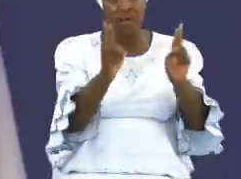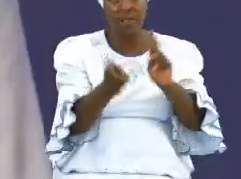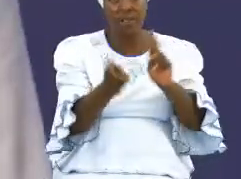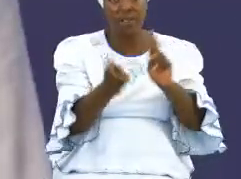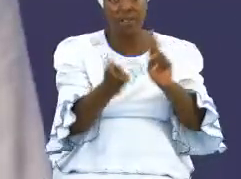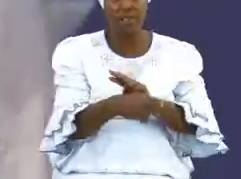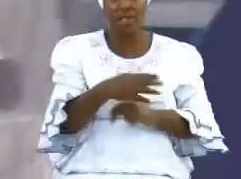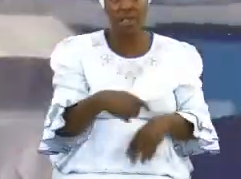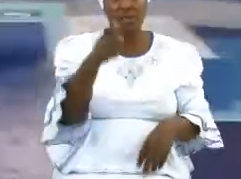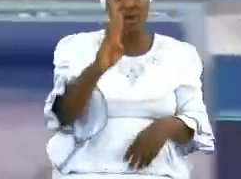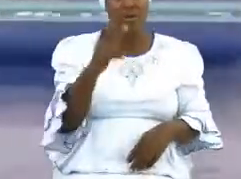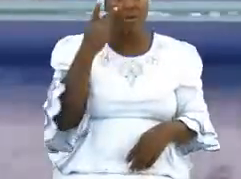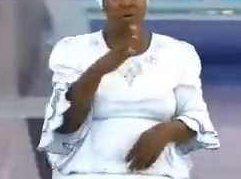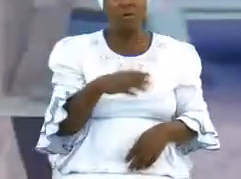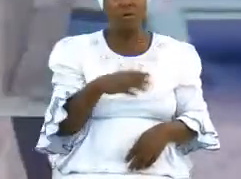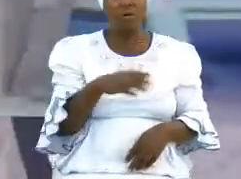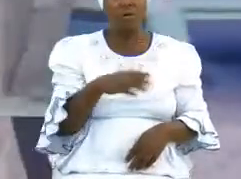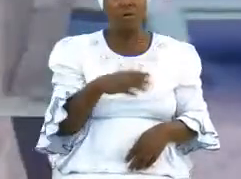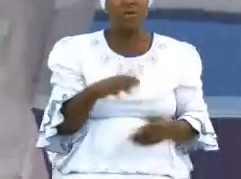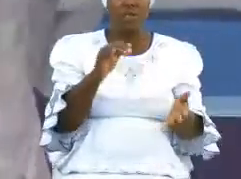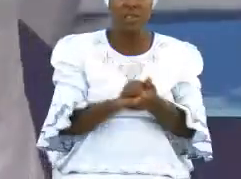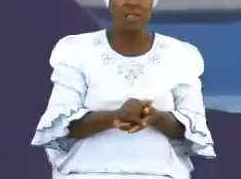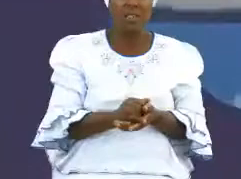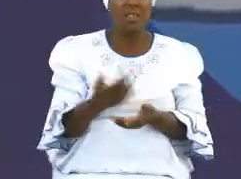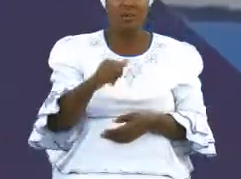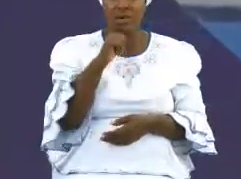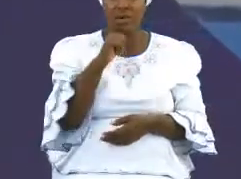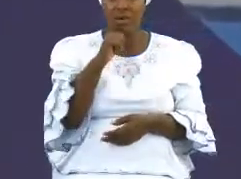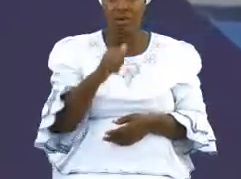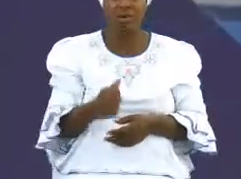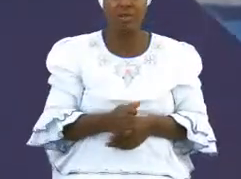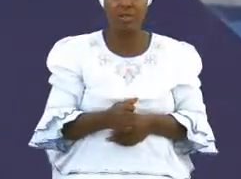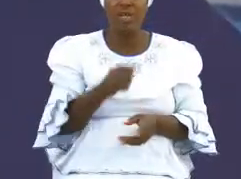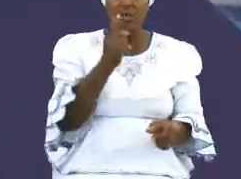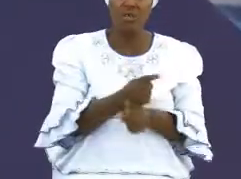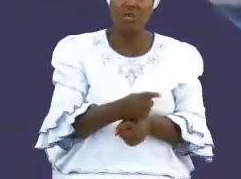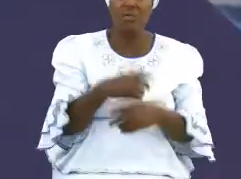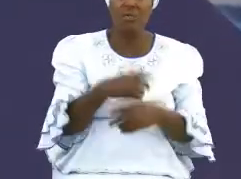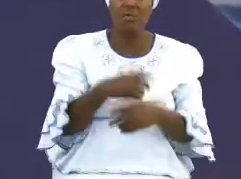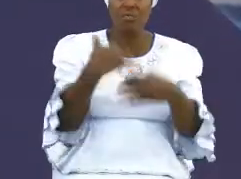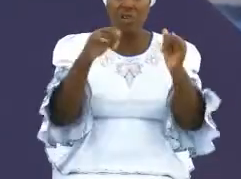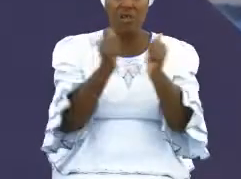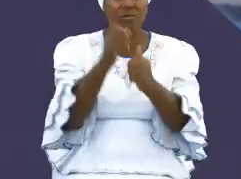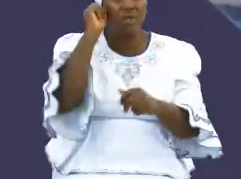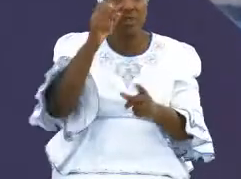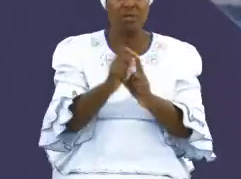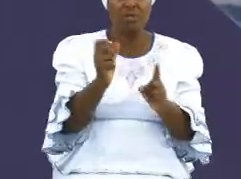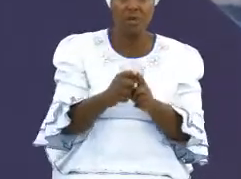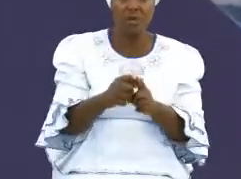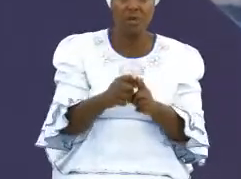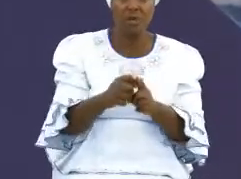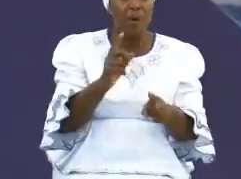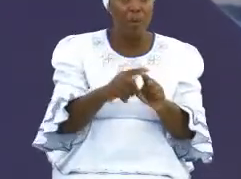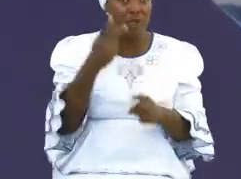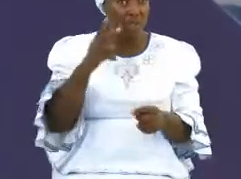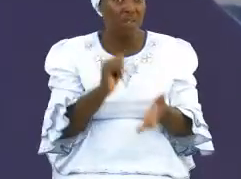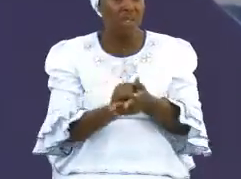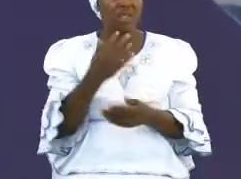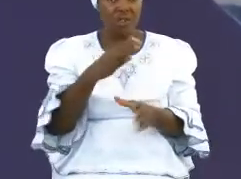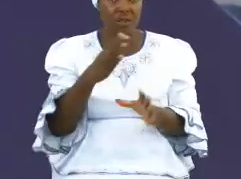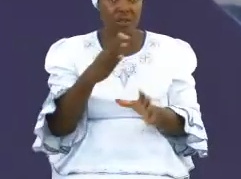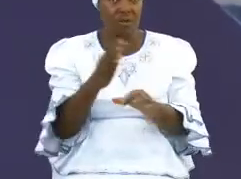and God saw that they were not taking him for granted, and God saw that they took him serious. God saw